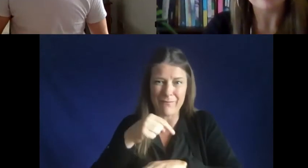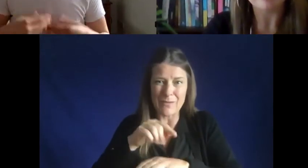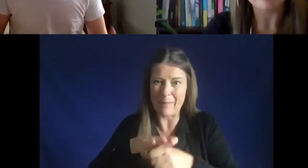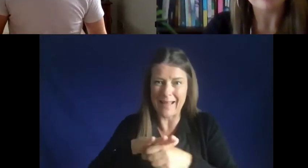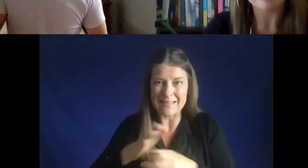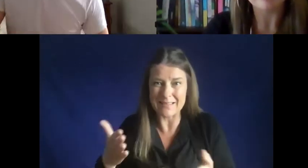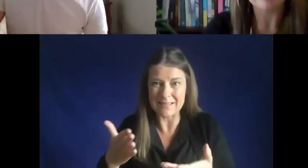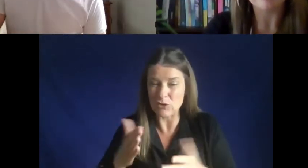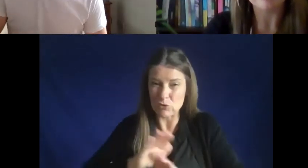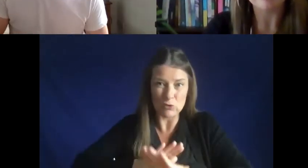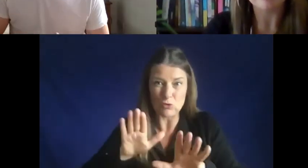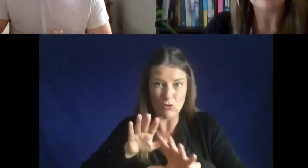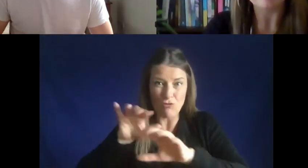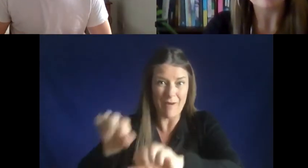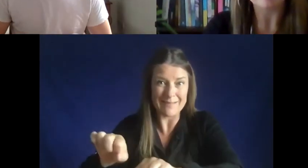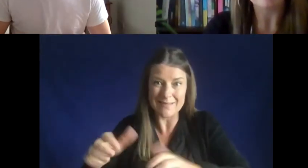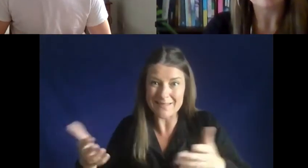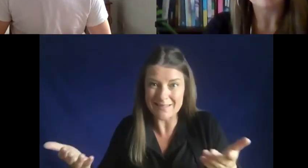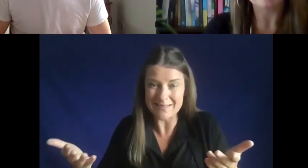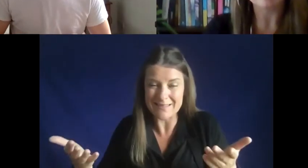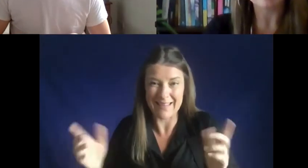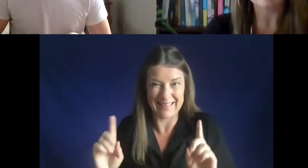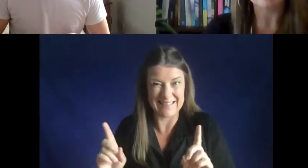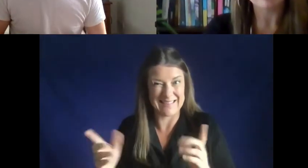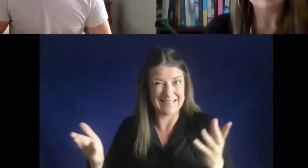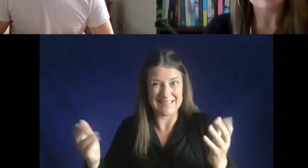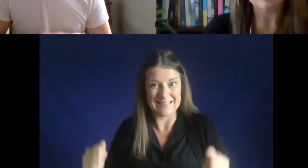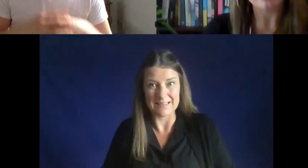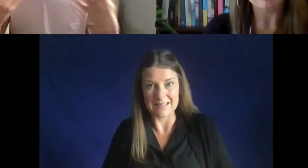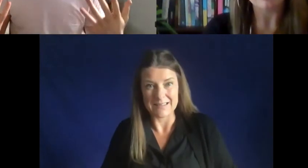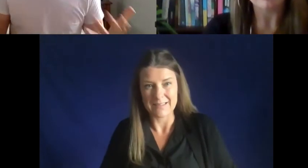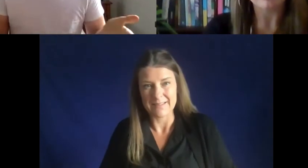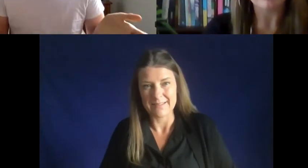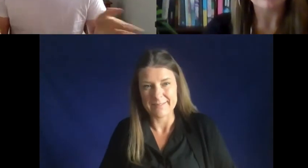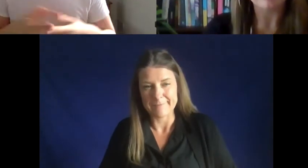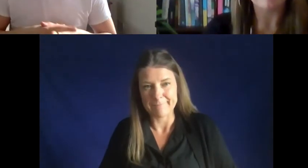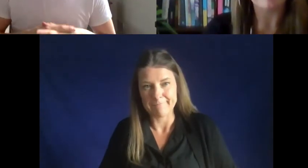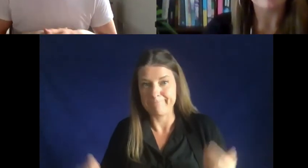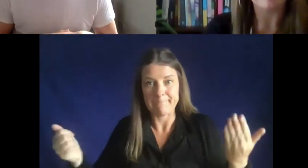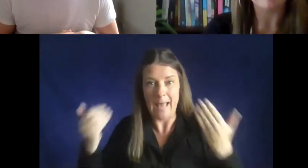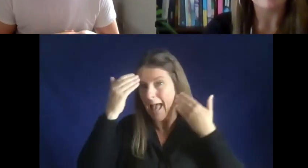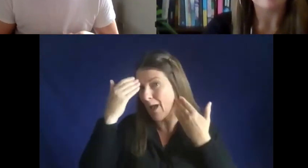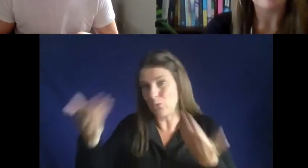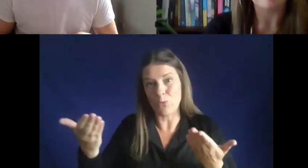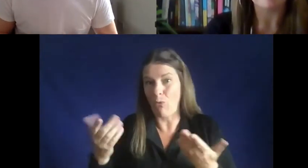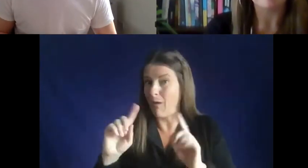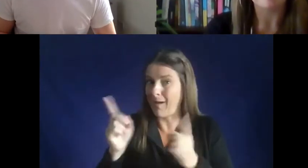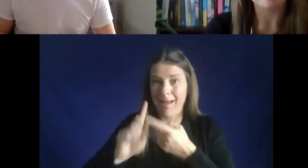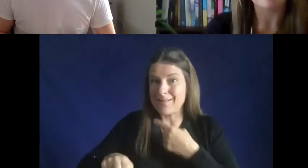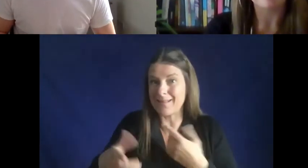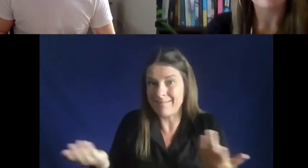So it will be biased what I say, but yeah, I don't know. I don't think I have an answer to it. I